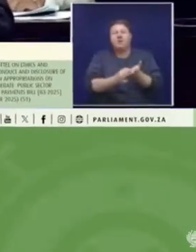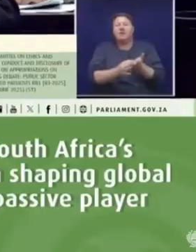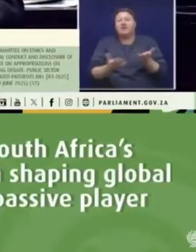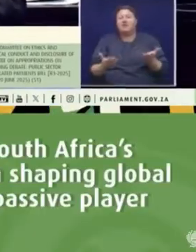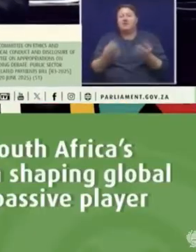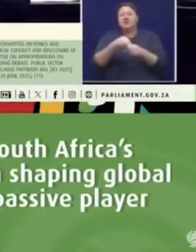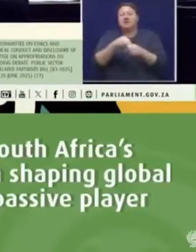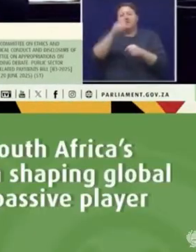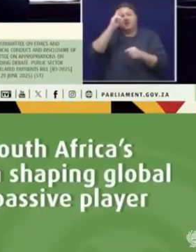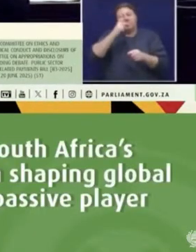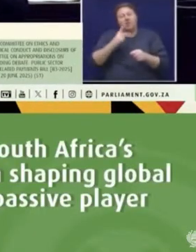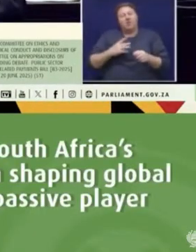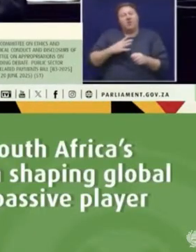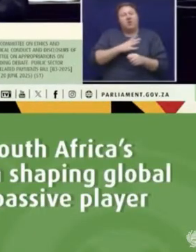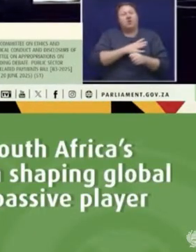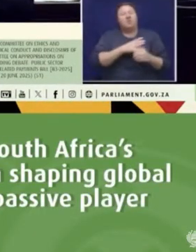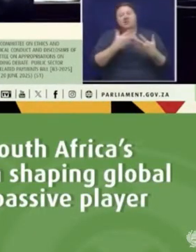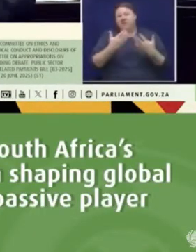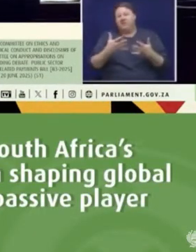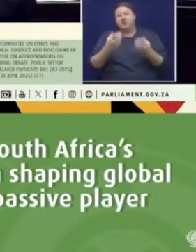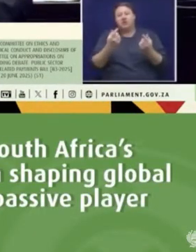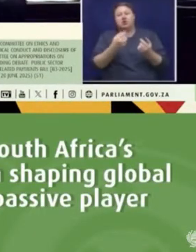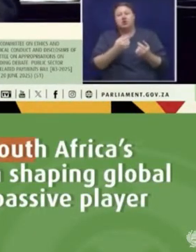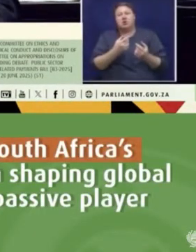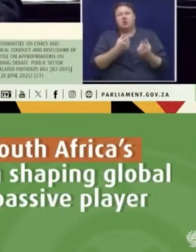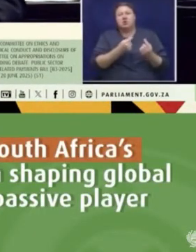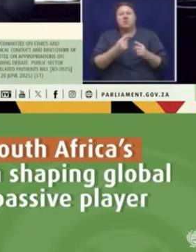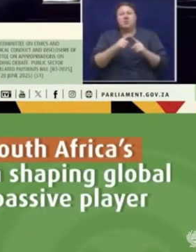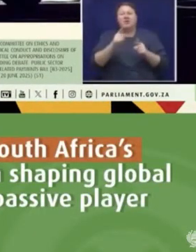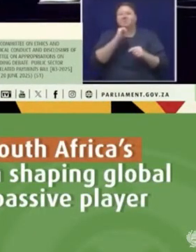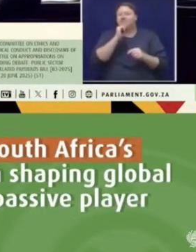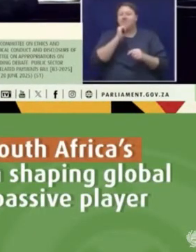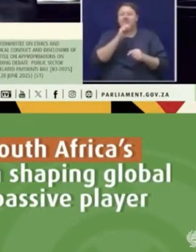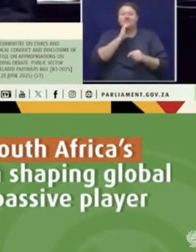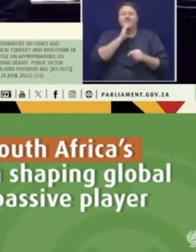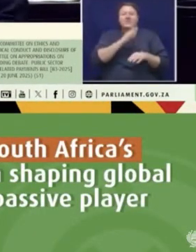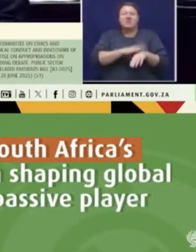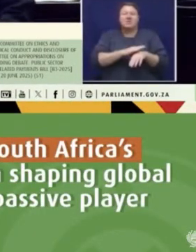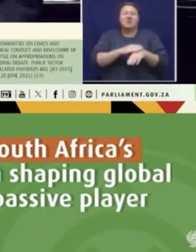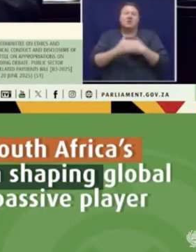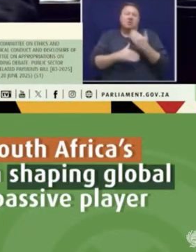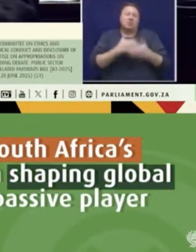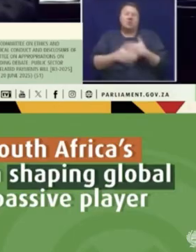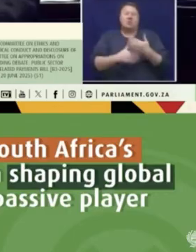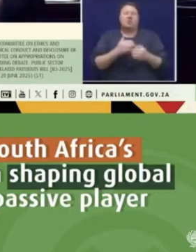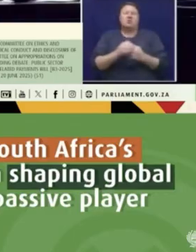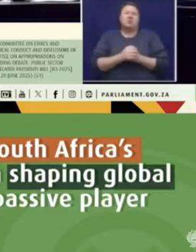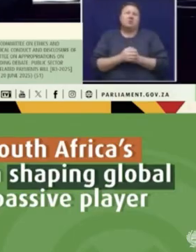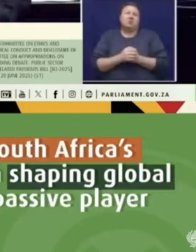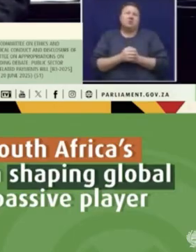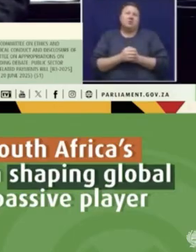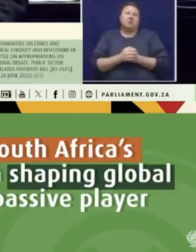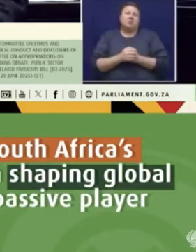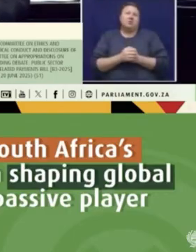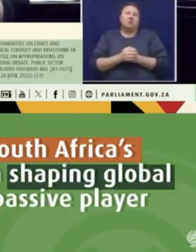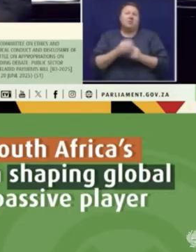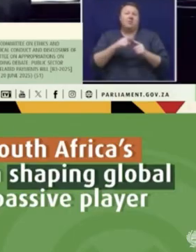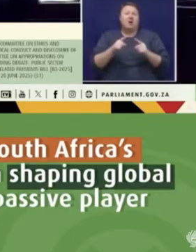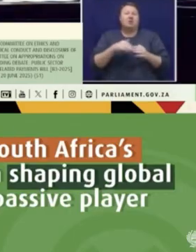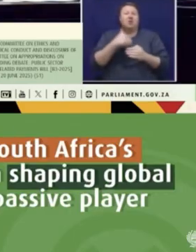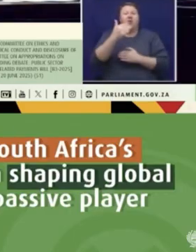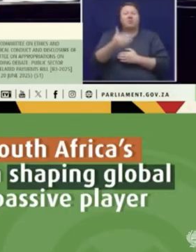Justice Portfolio Committee, but there wasn't enough time to go through the process with the Appropriations Committee. Subsequently, however,